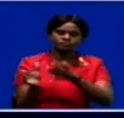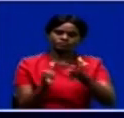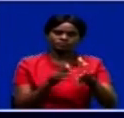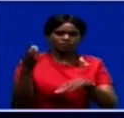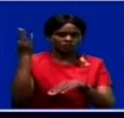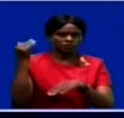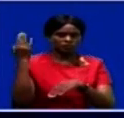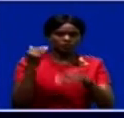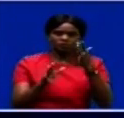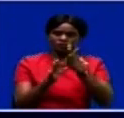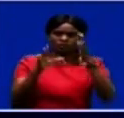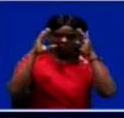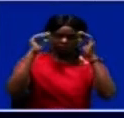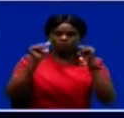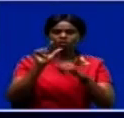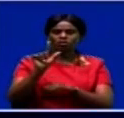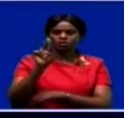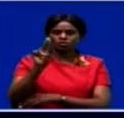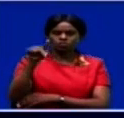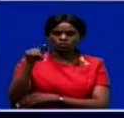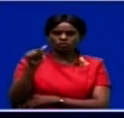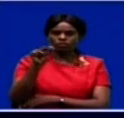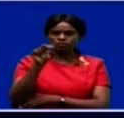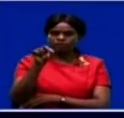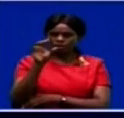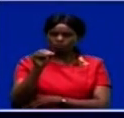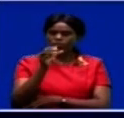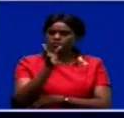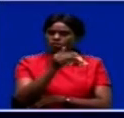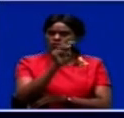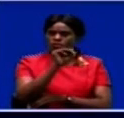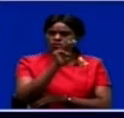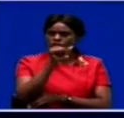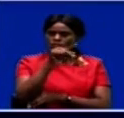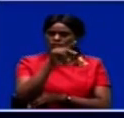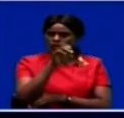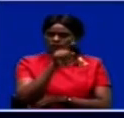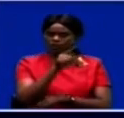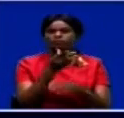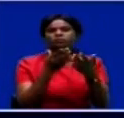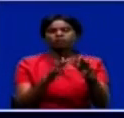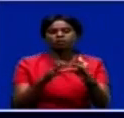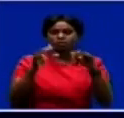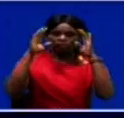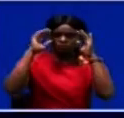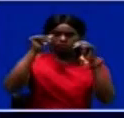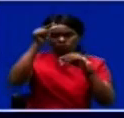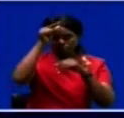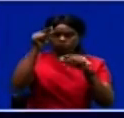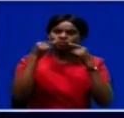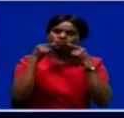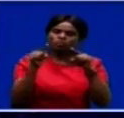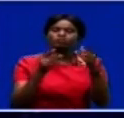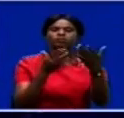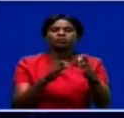Former Vice President Lupando Mwape has died. President Edgar Lungu has announced the death of Mr. Mwape, who died at Harvard